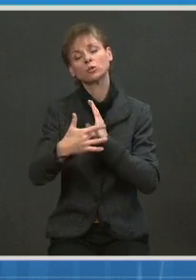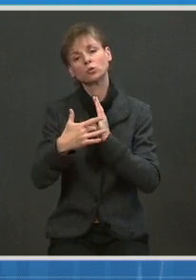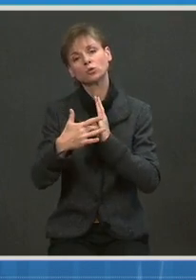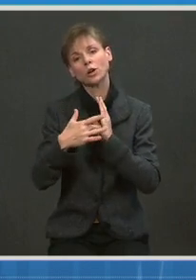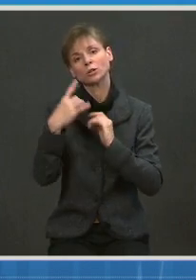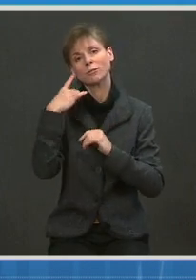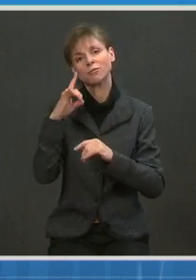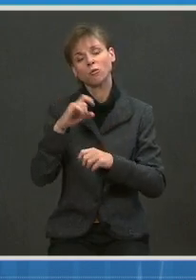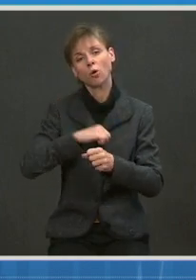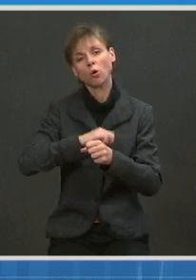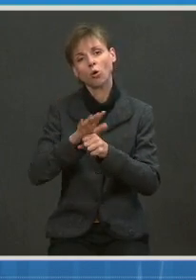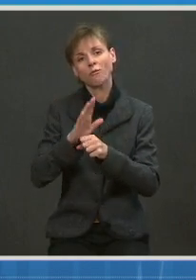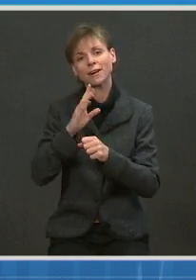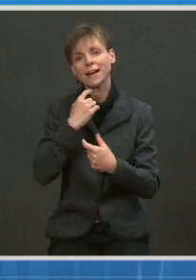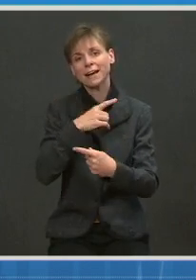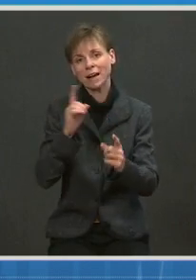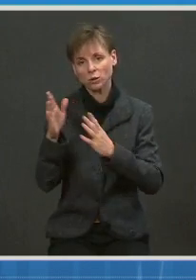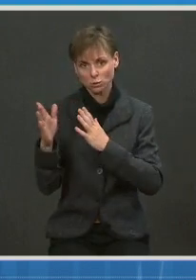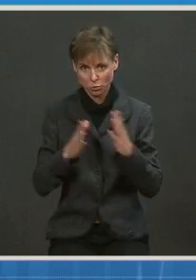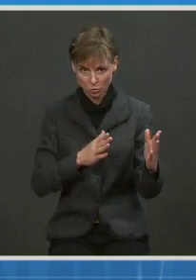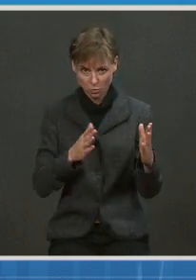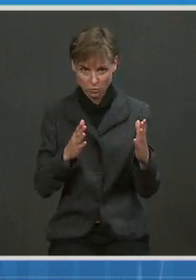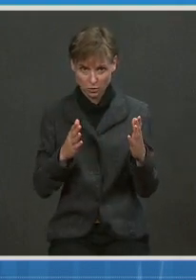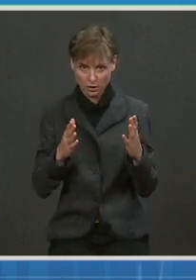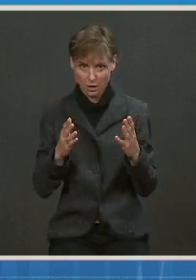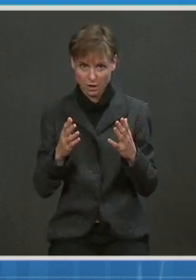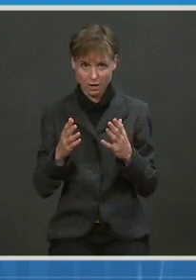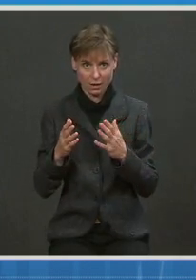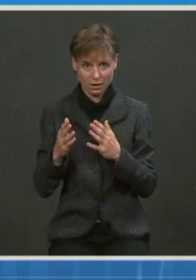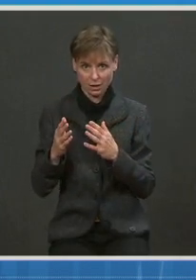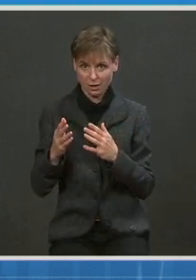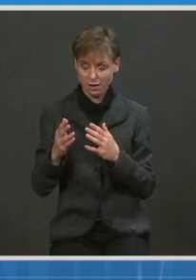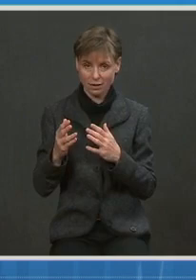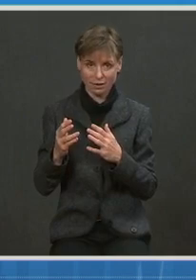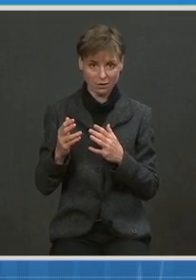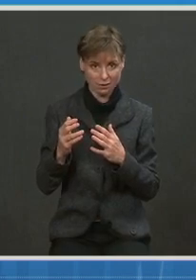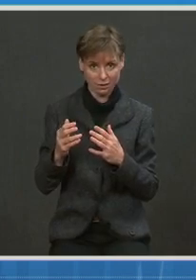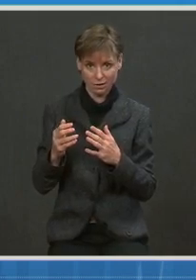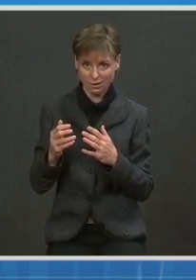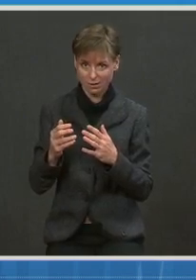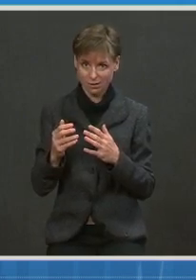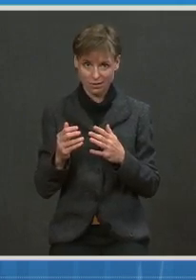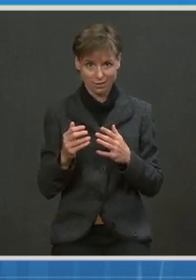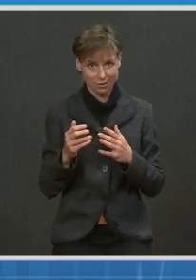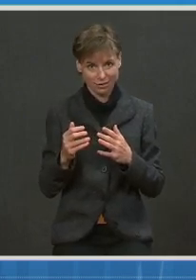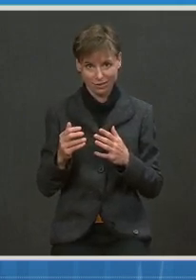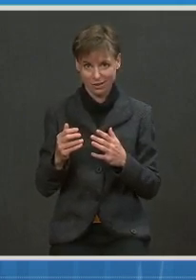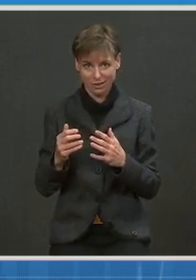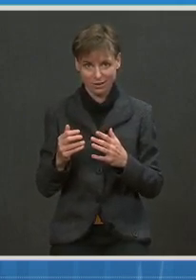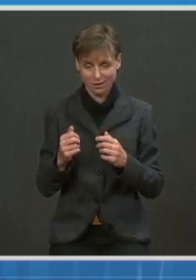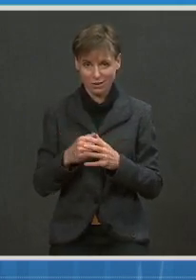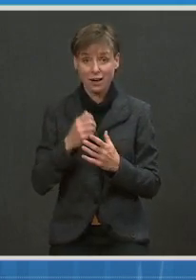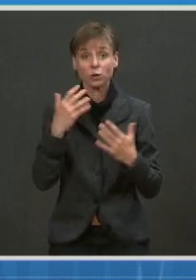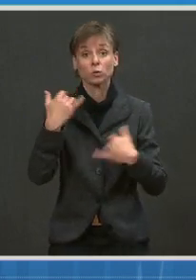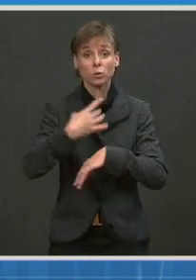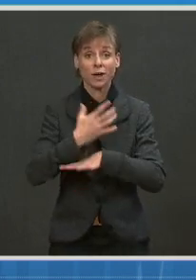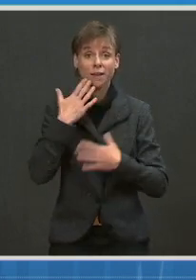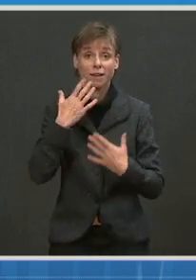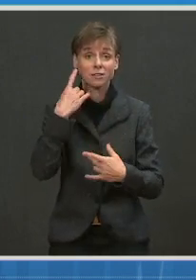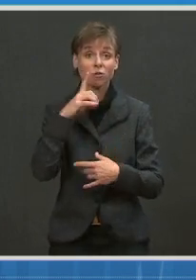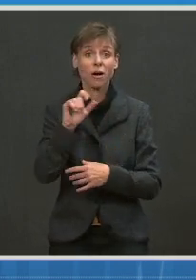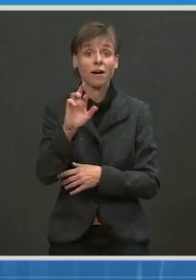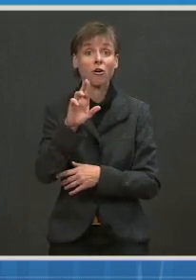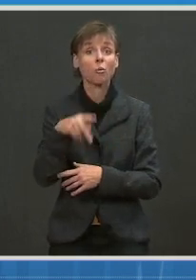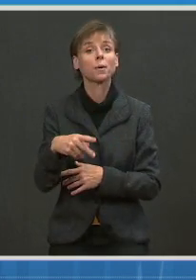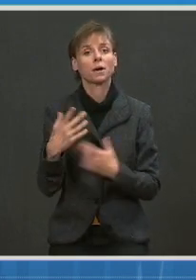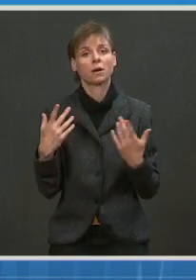to scale and expand testing in order to safely reopen schools and society. Today, thanks to the American Rescue Plan, we're turning that